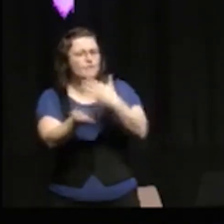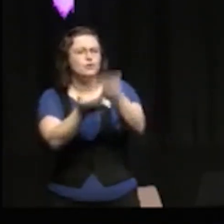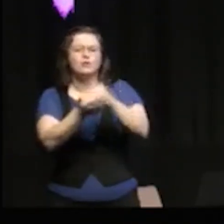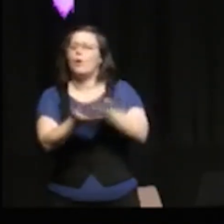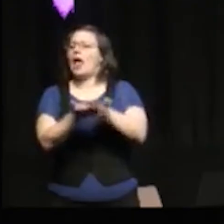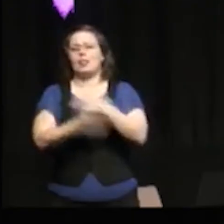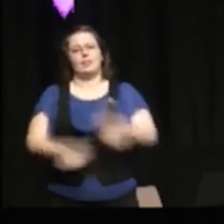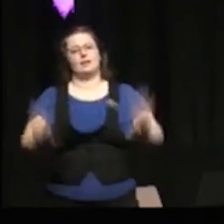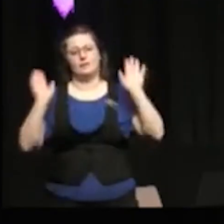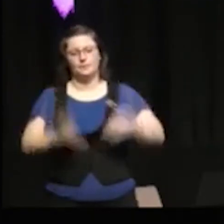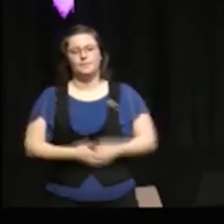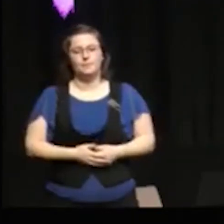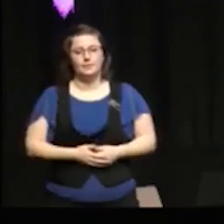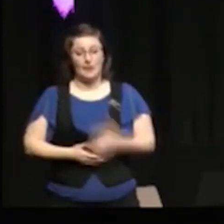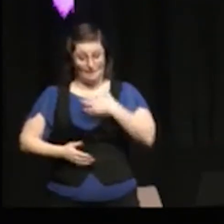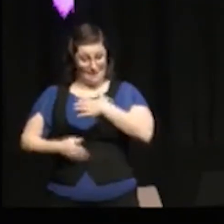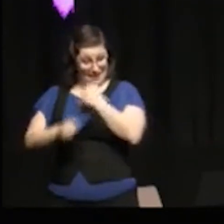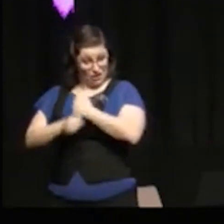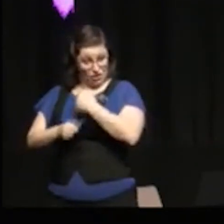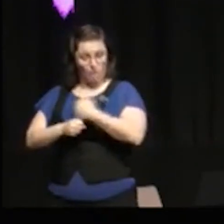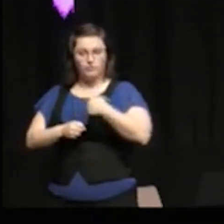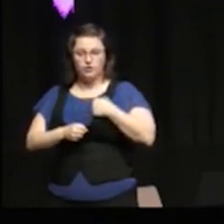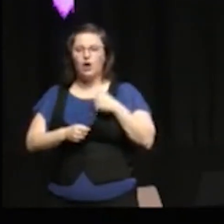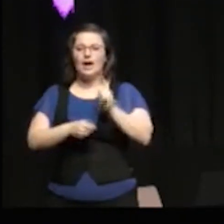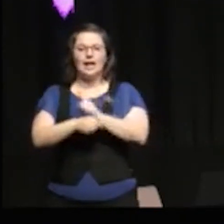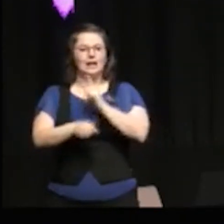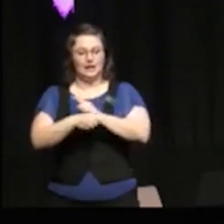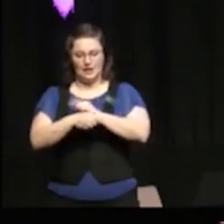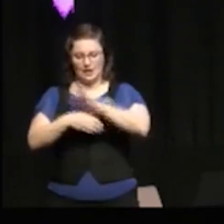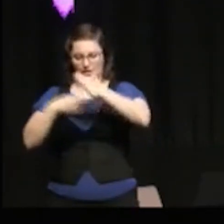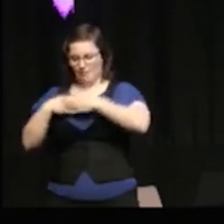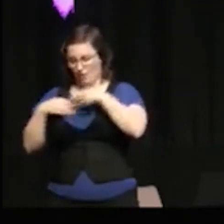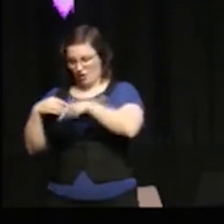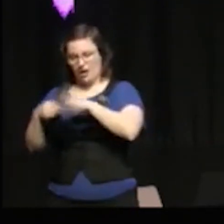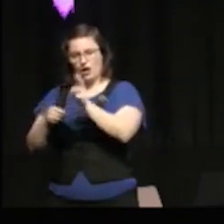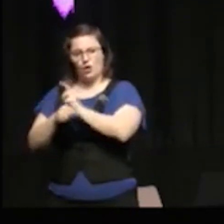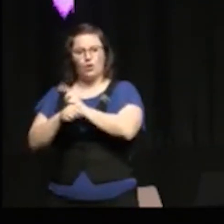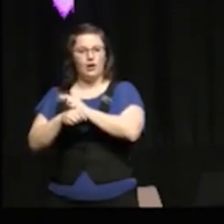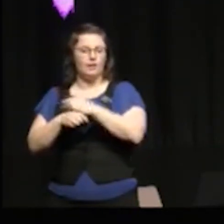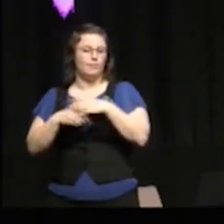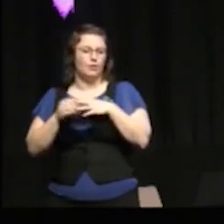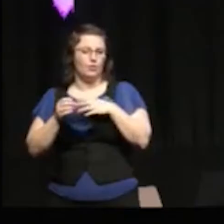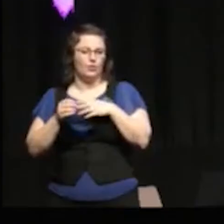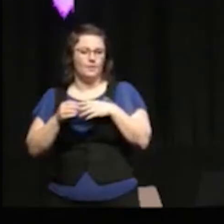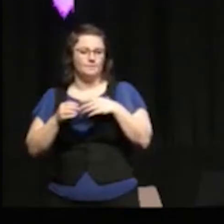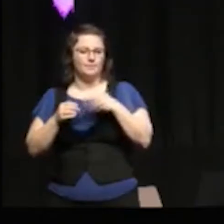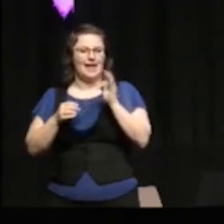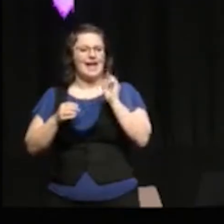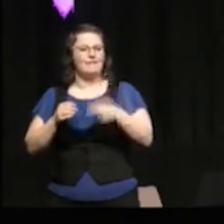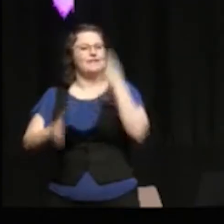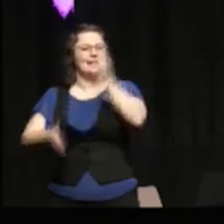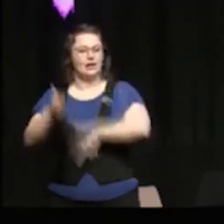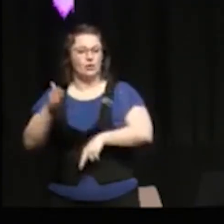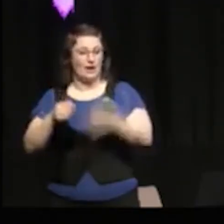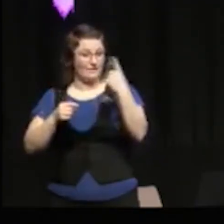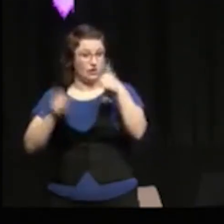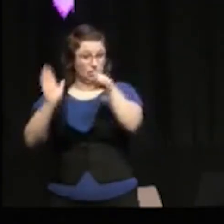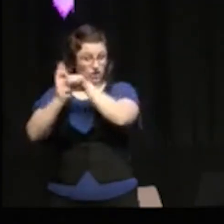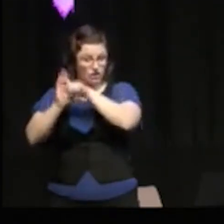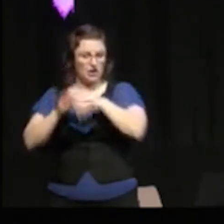have backlashes and everything, continue and never give up. And I always, in my work, I always keep going back